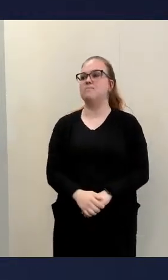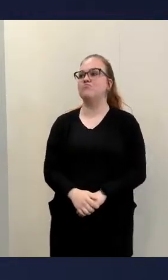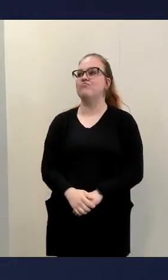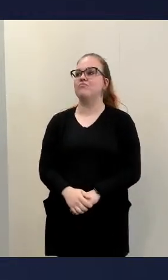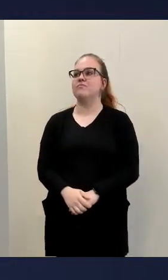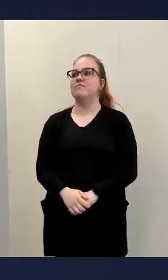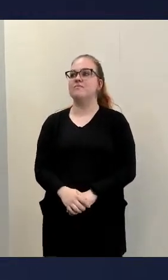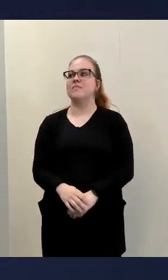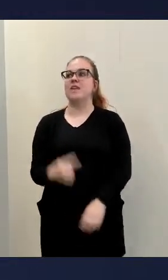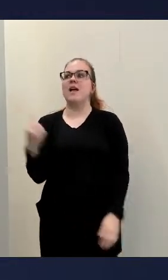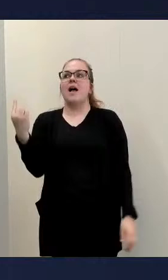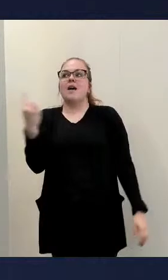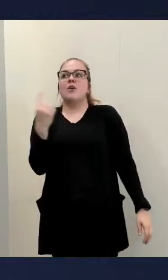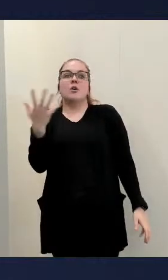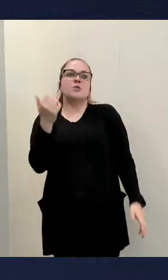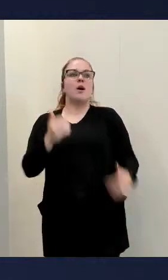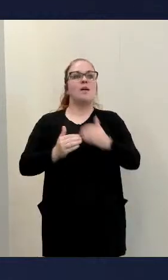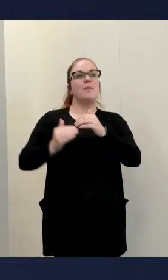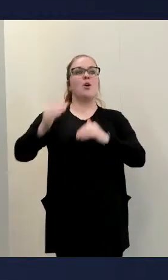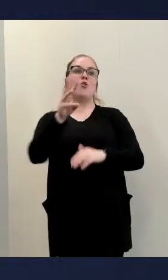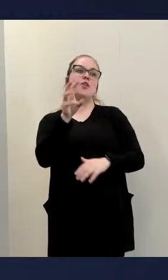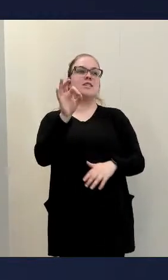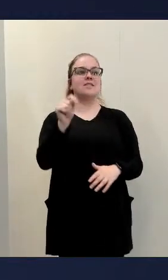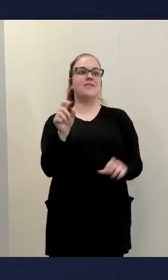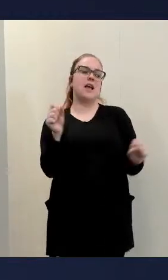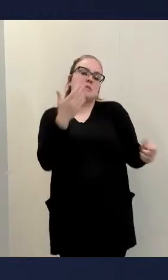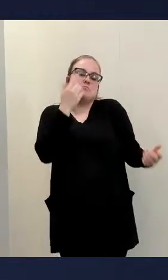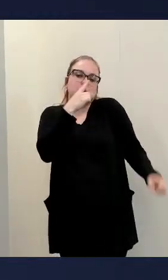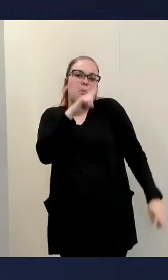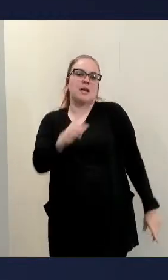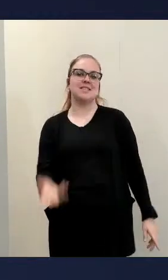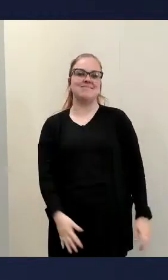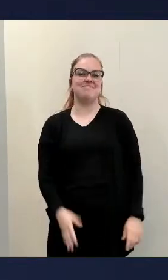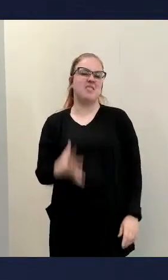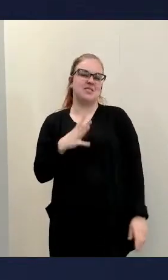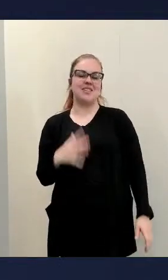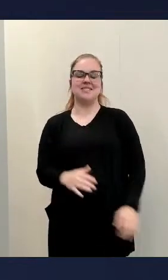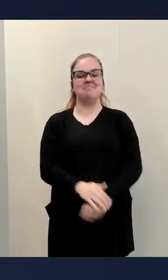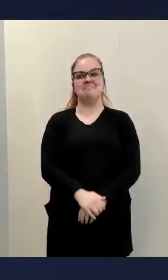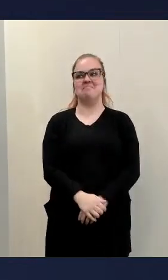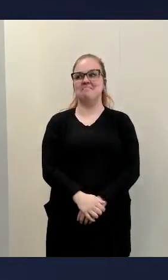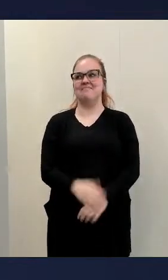I've always wanted to be over 6 feet, so I don't mind using stuff. I'm here for it.